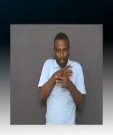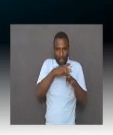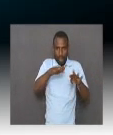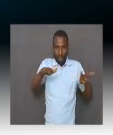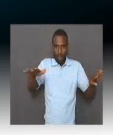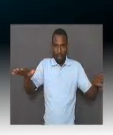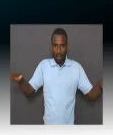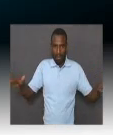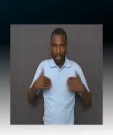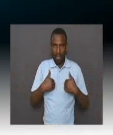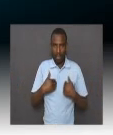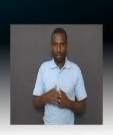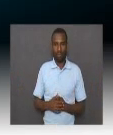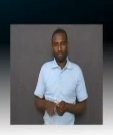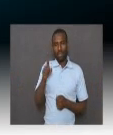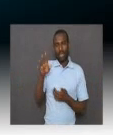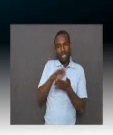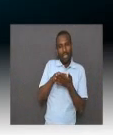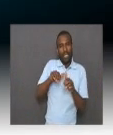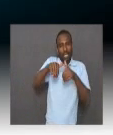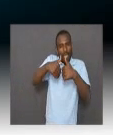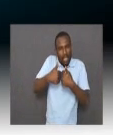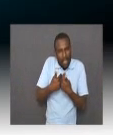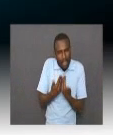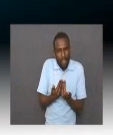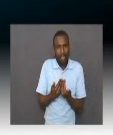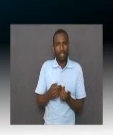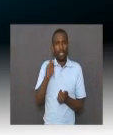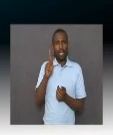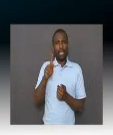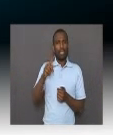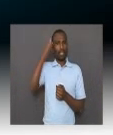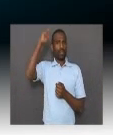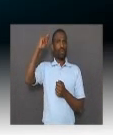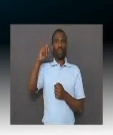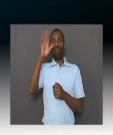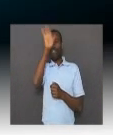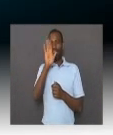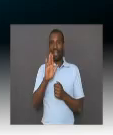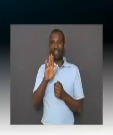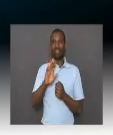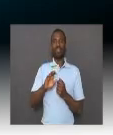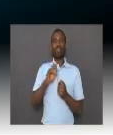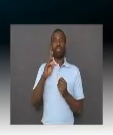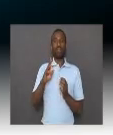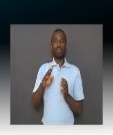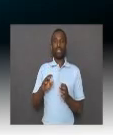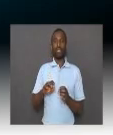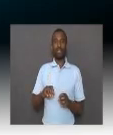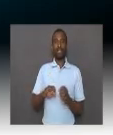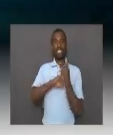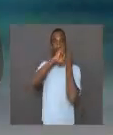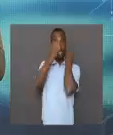This study helped to establish the kinetic theory of gas as it exists today.